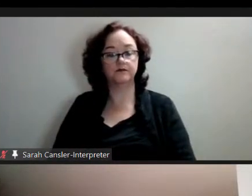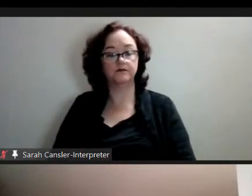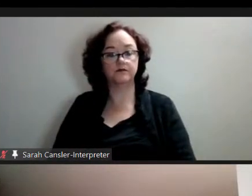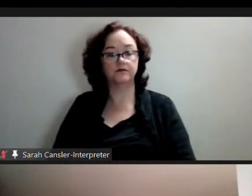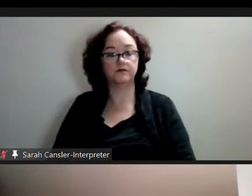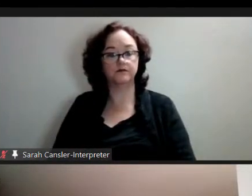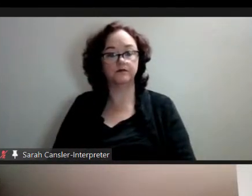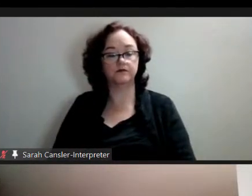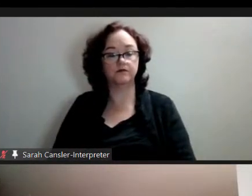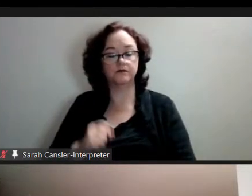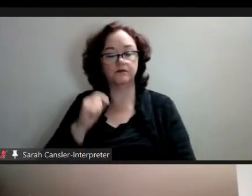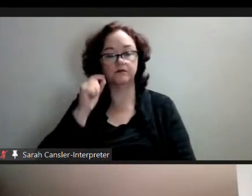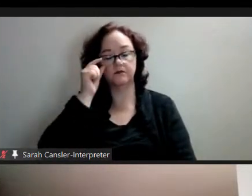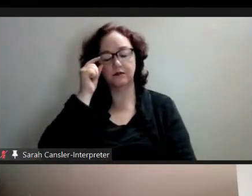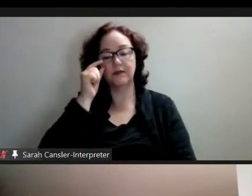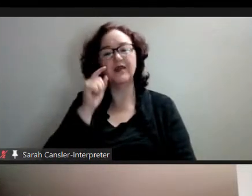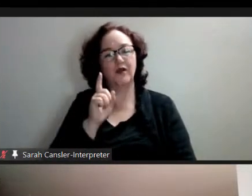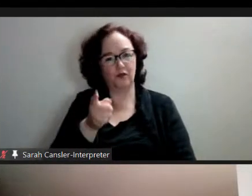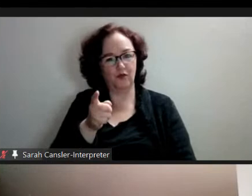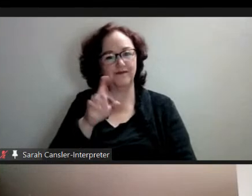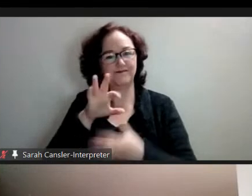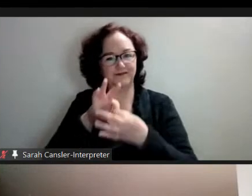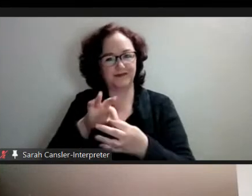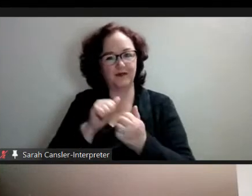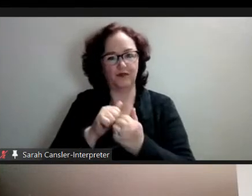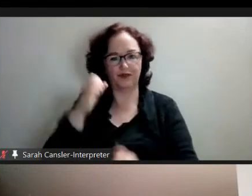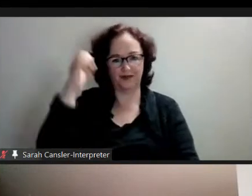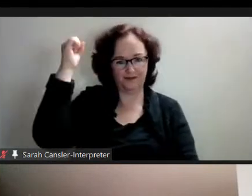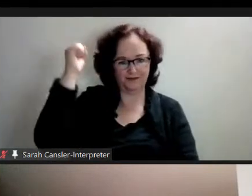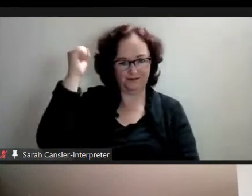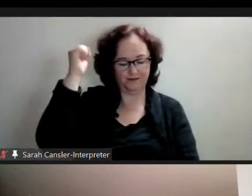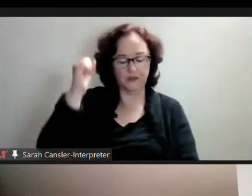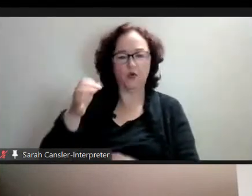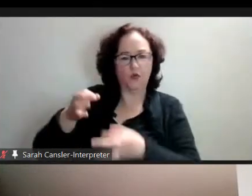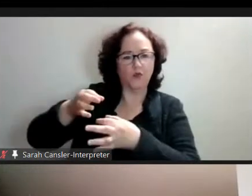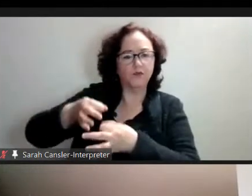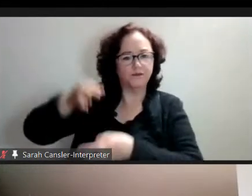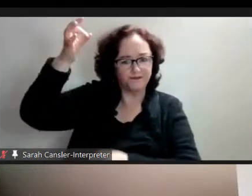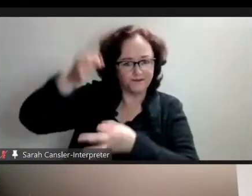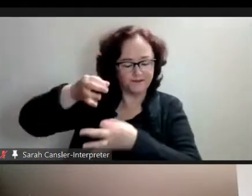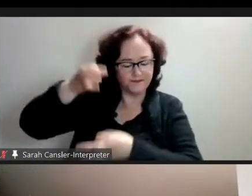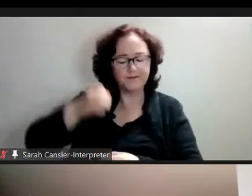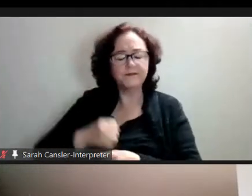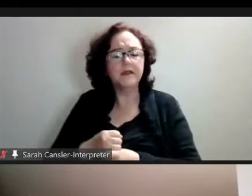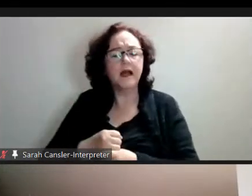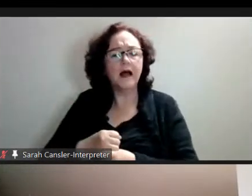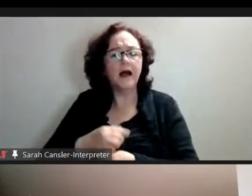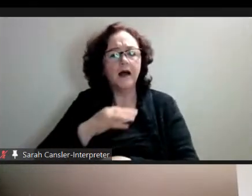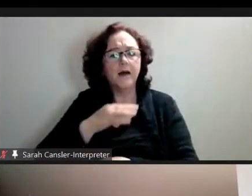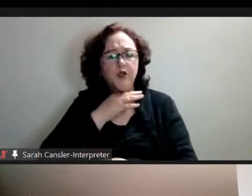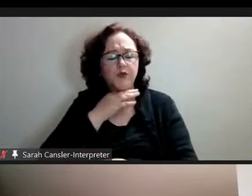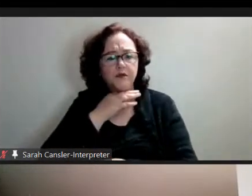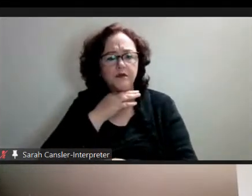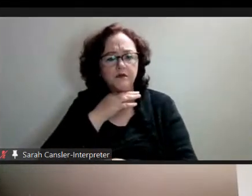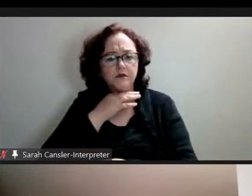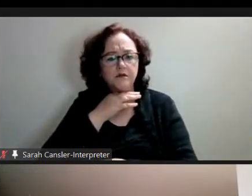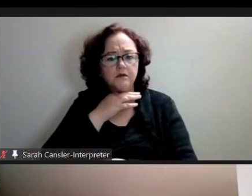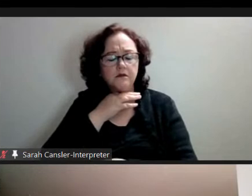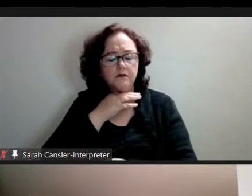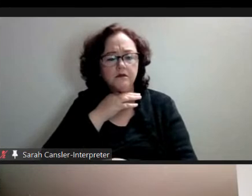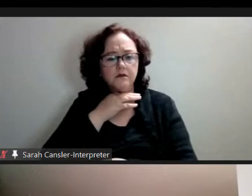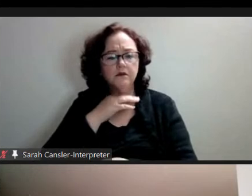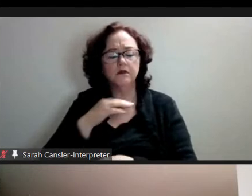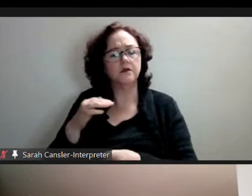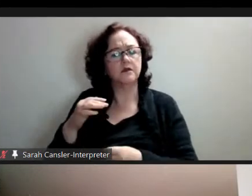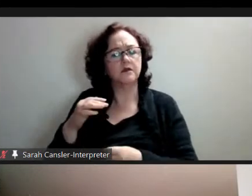do with the handrail that you mentioned. Out of curiosity, how high up is it? Because it